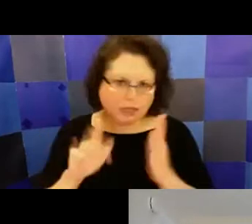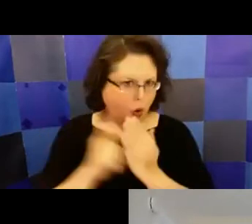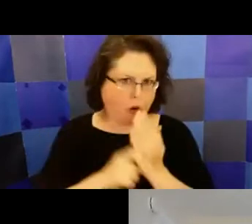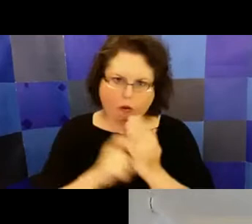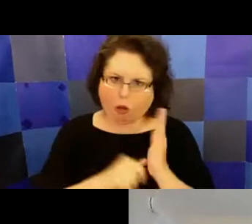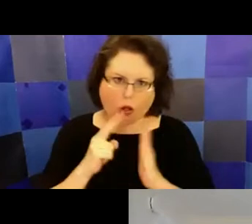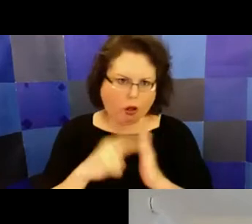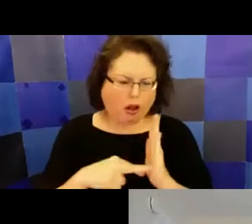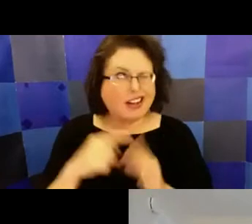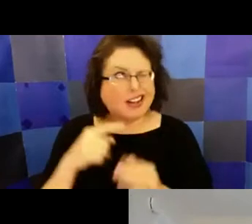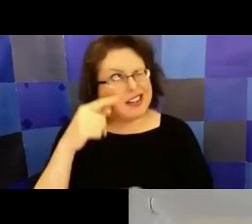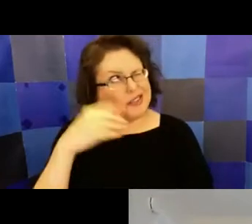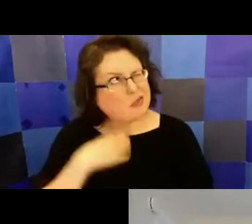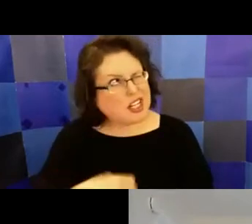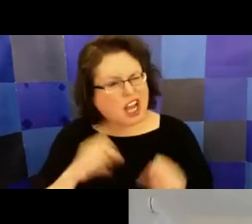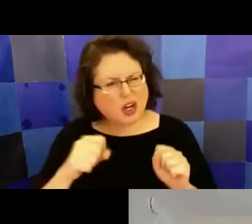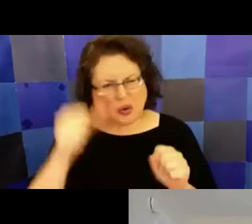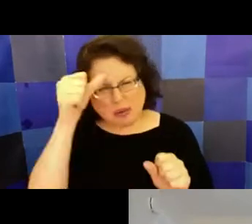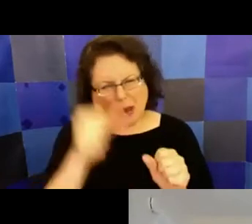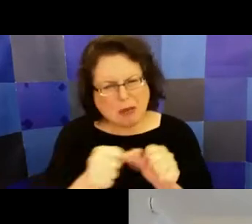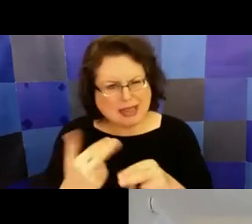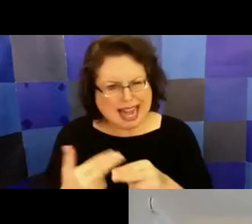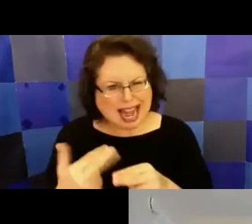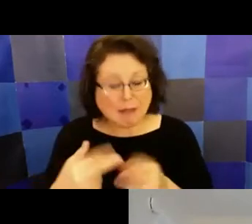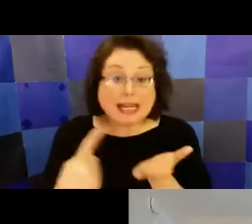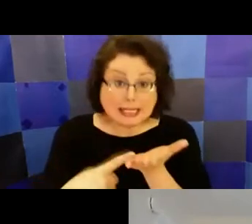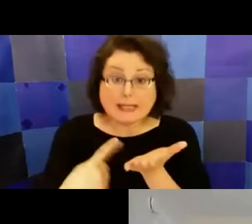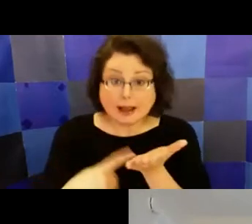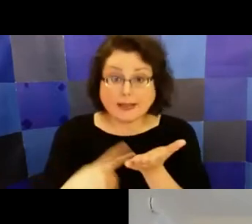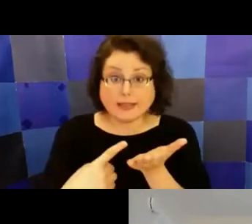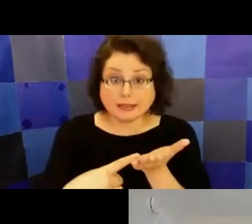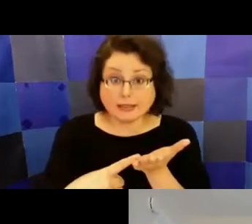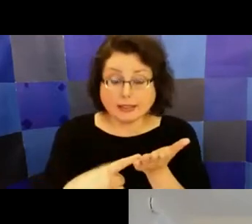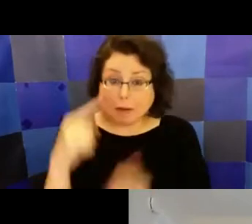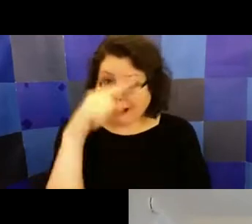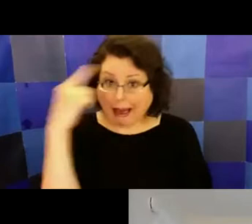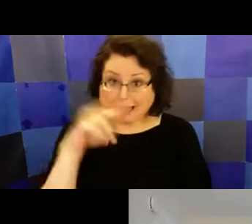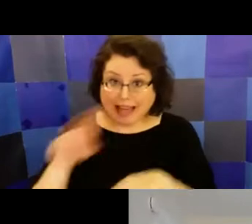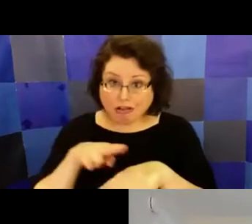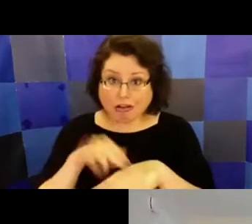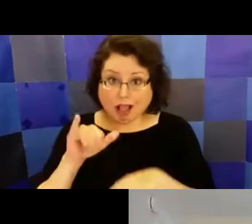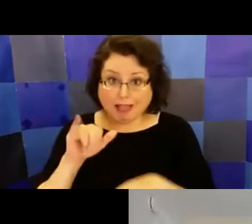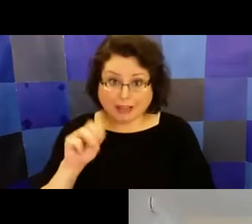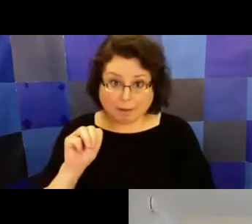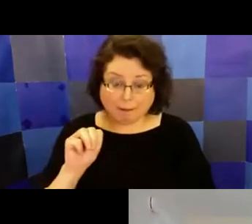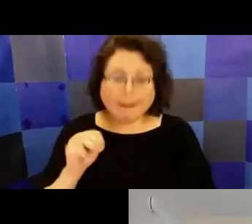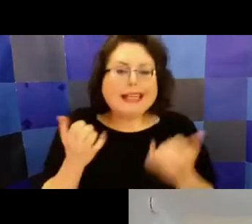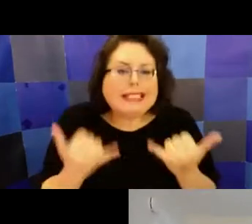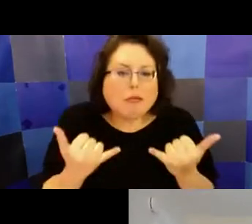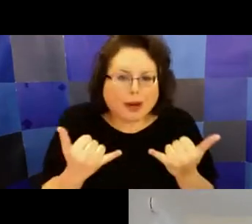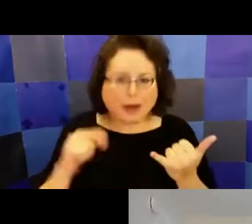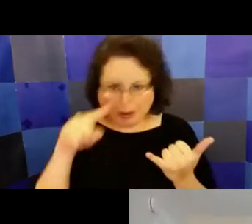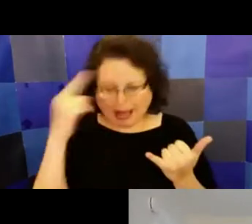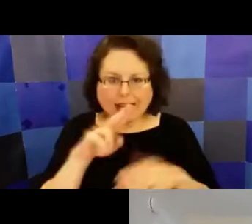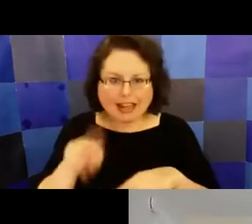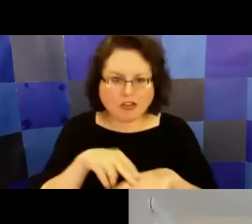I'll remember it, which talks about, you know, Black nationalism, you know, contemporary Black nationalism, this moment